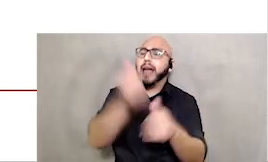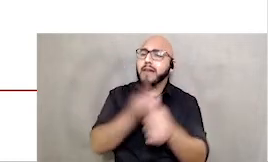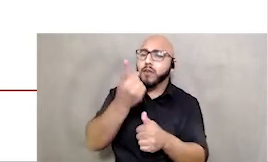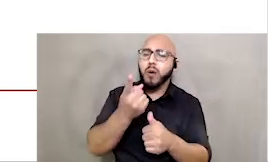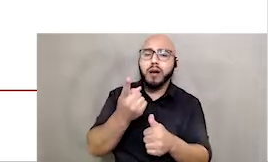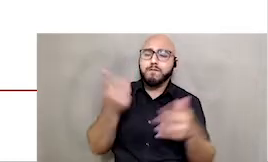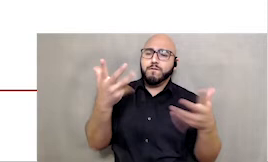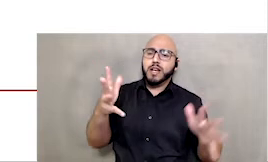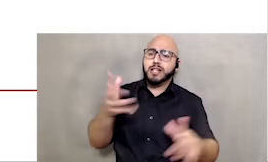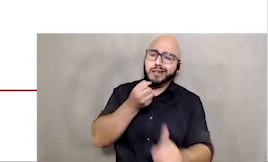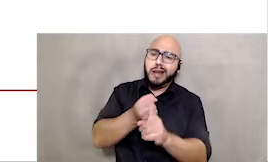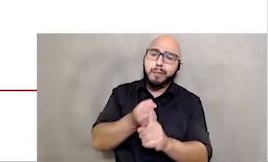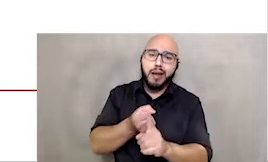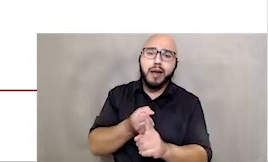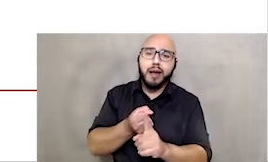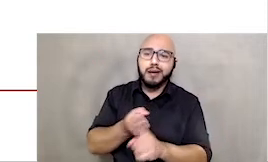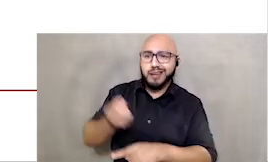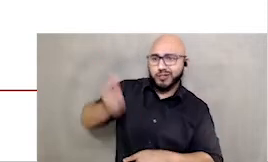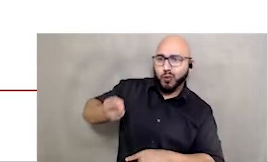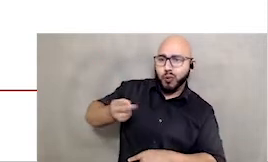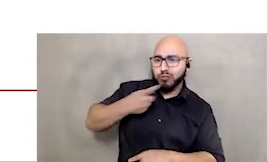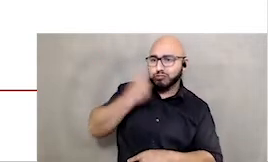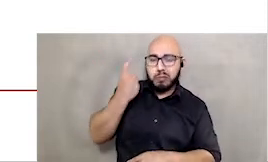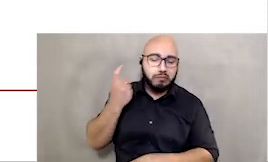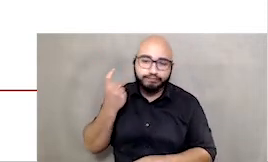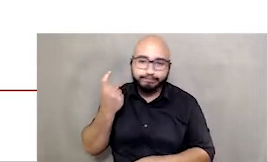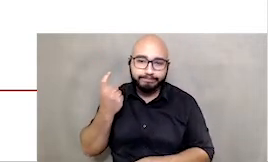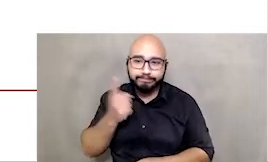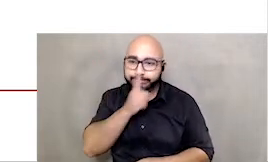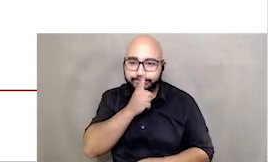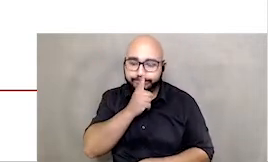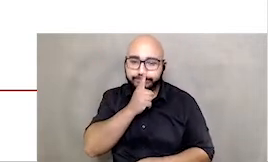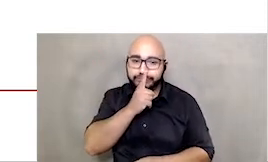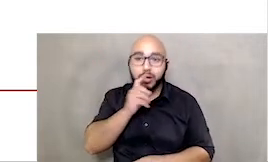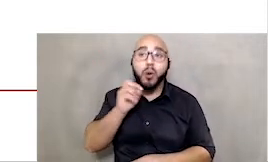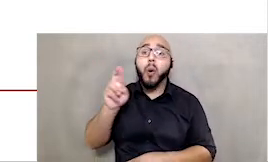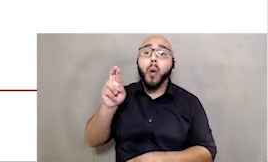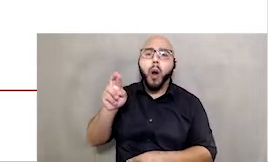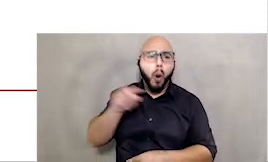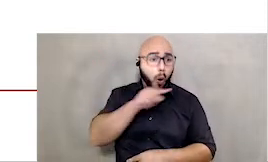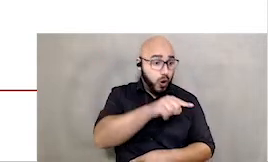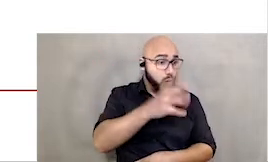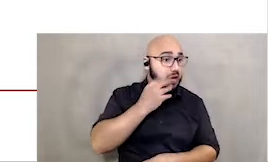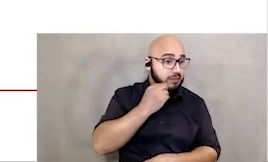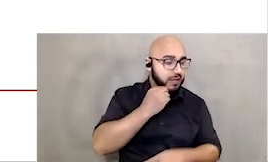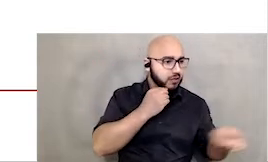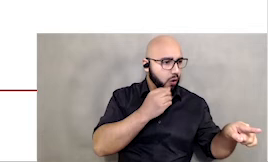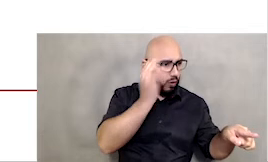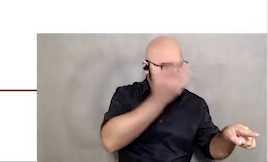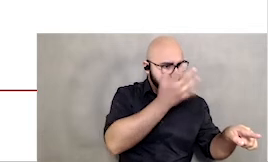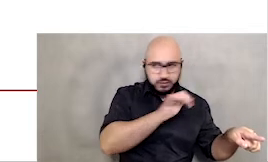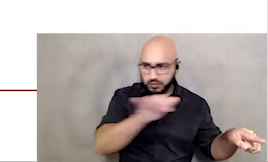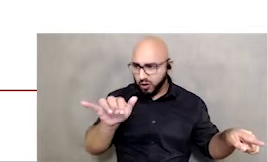been impacted by historical trauma or by the same experiences as others. And